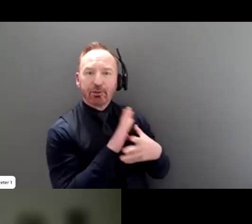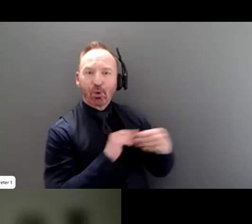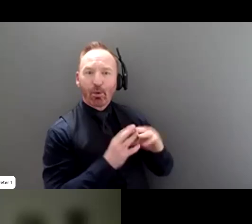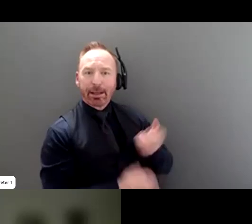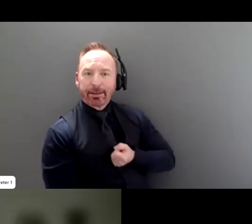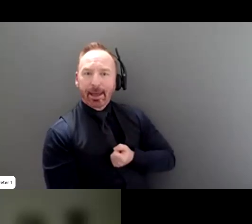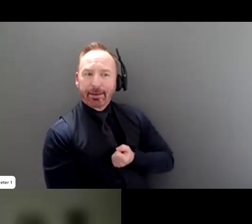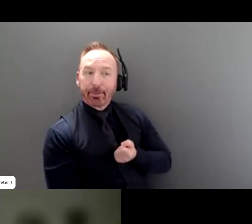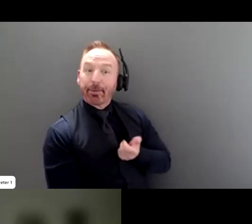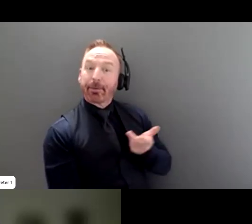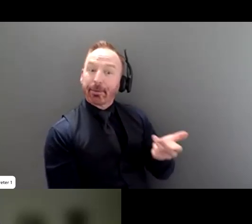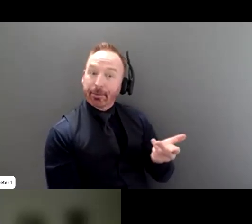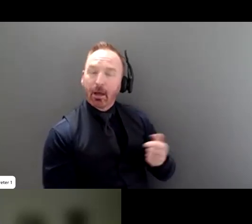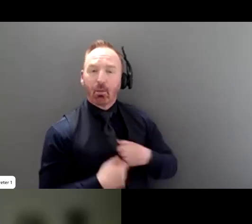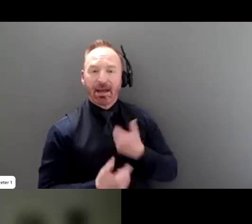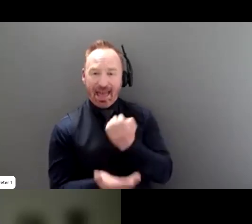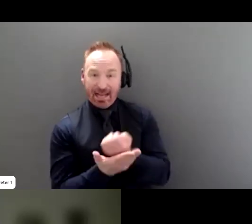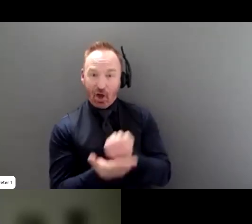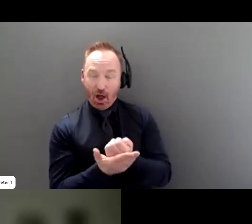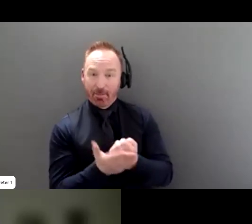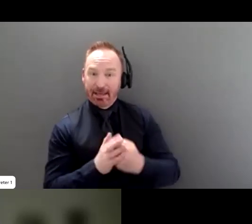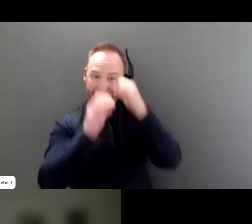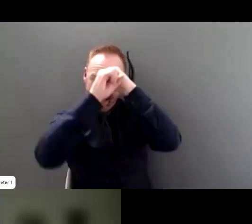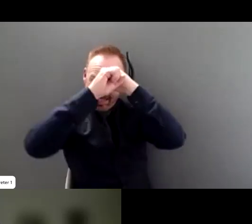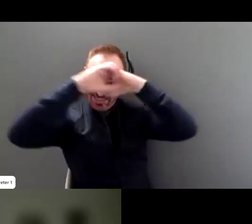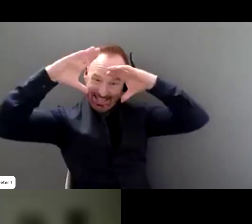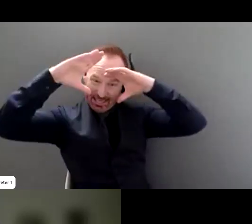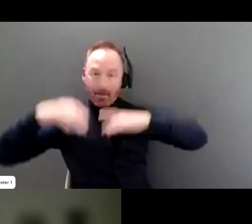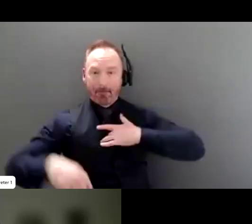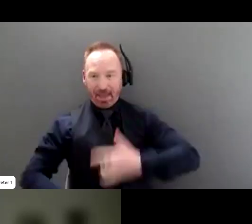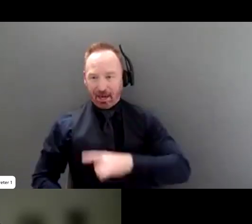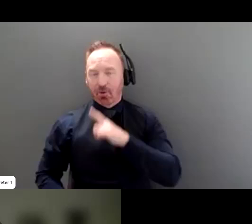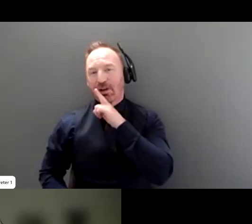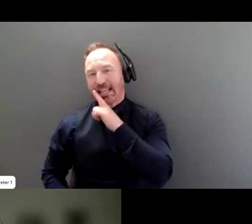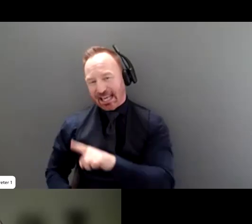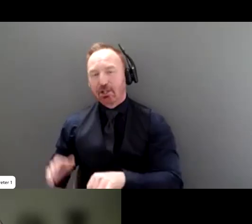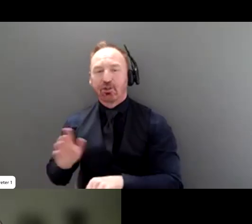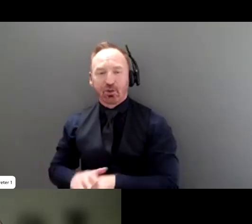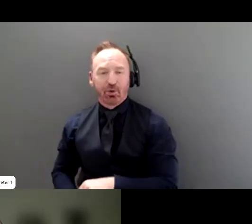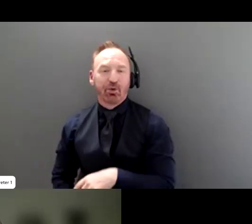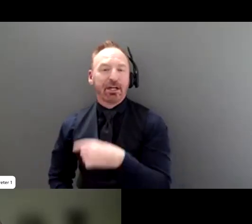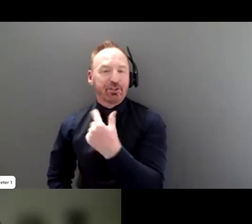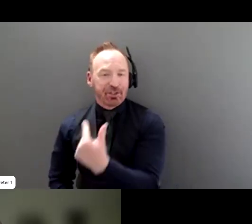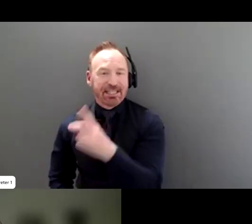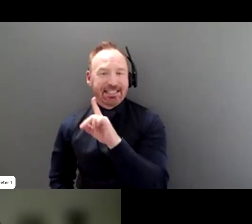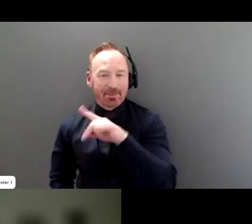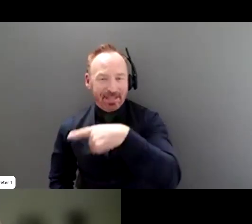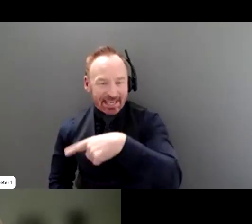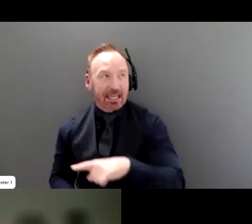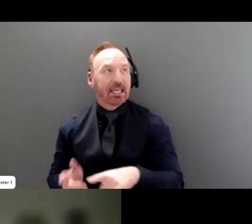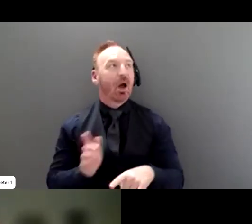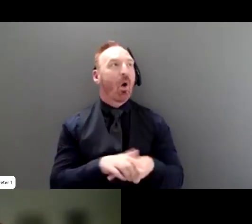about I've usually thought about gross domestic product and inflation and not understand